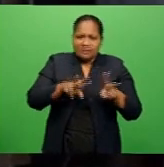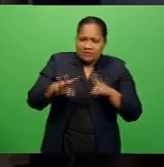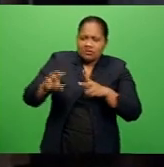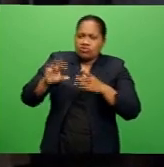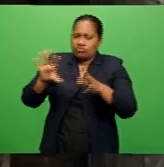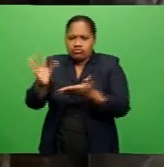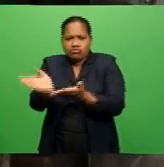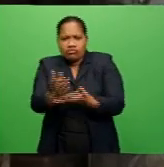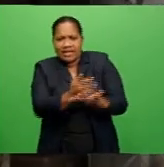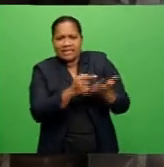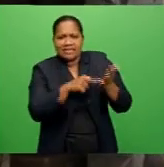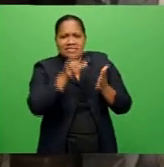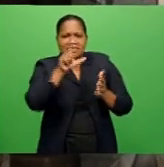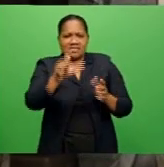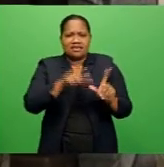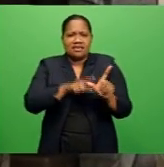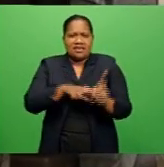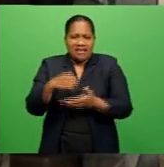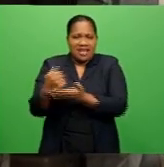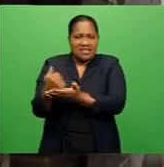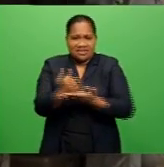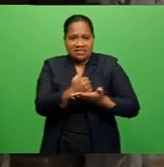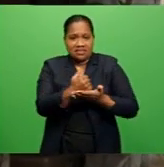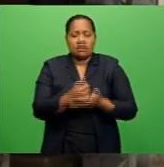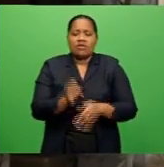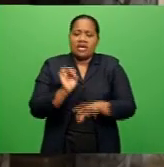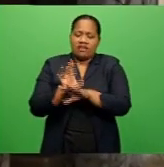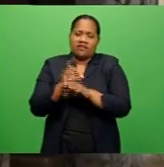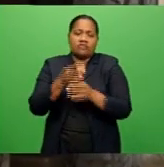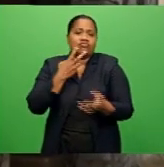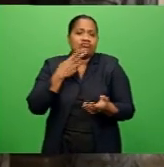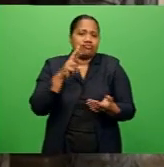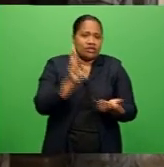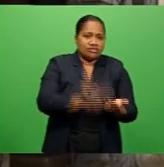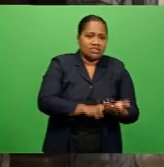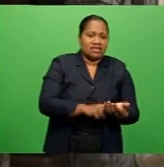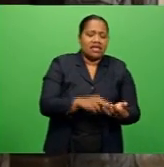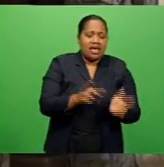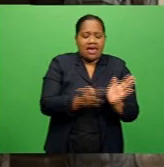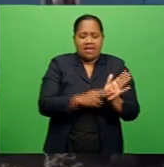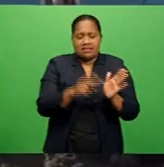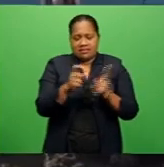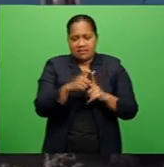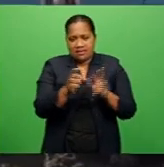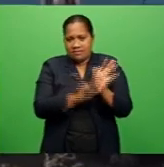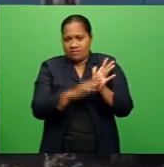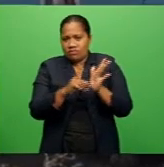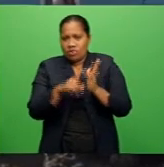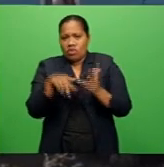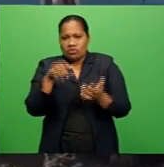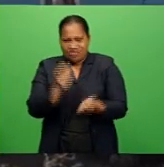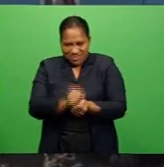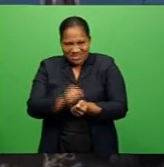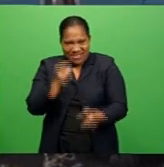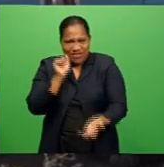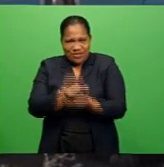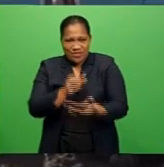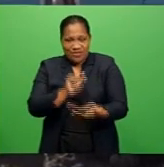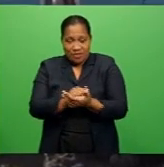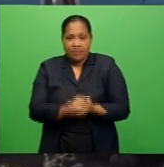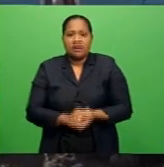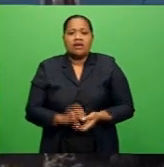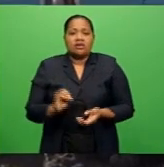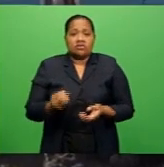related assistance are advised to register and become NDMO certified. NDMO Director Wasiti